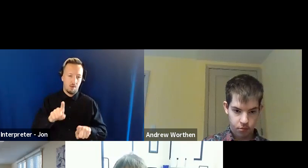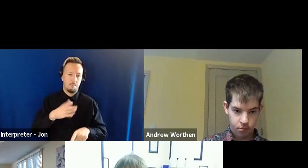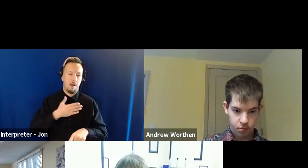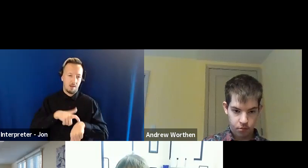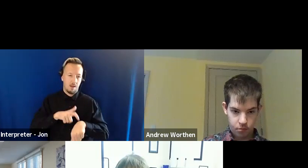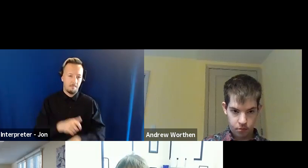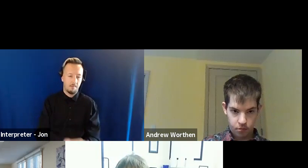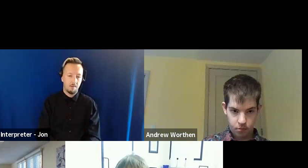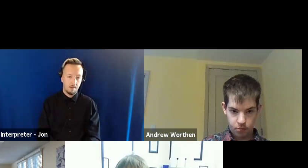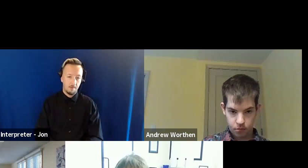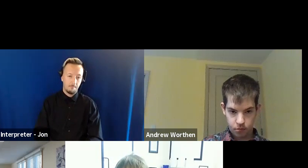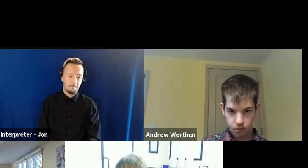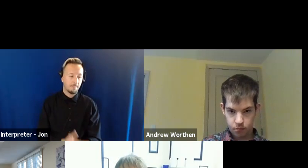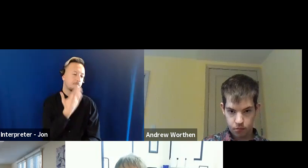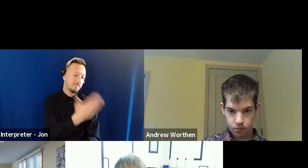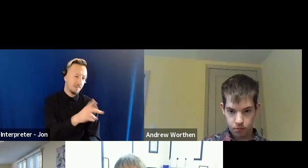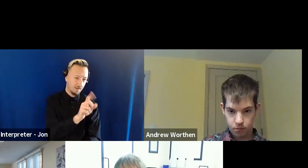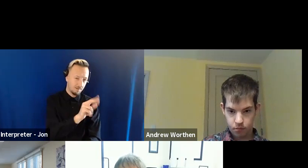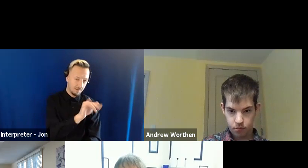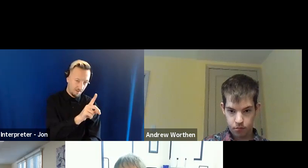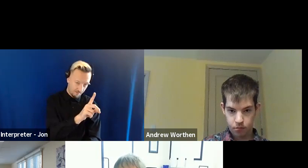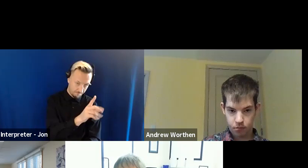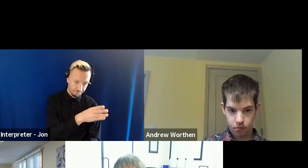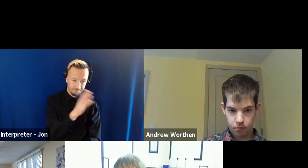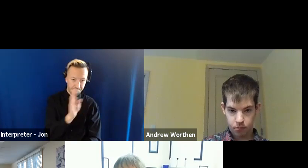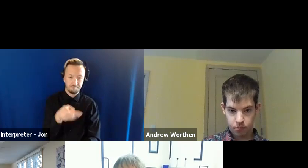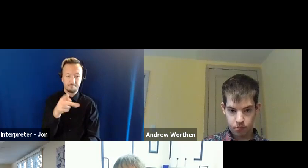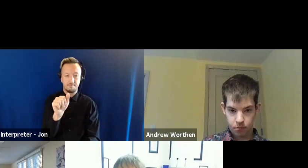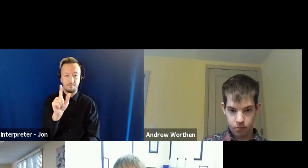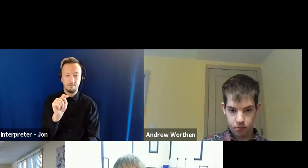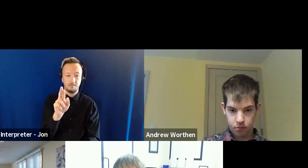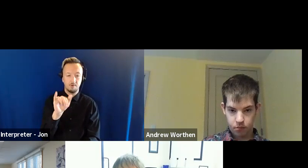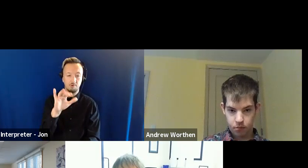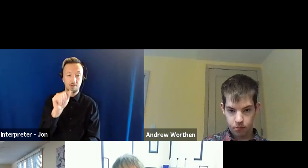Excellent. Thank you, David. Next, Patricia.